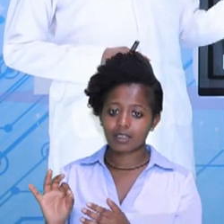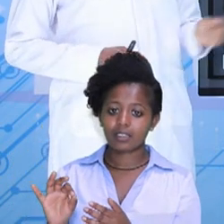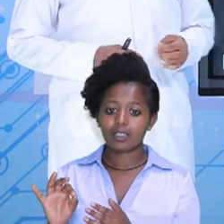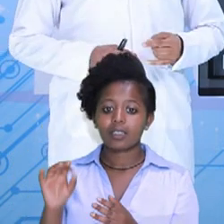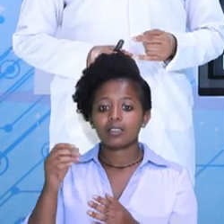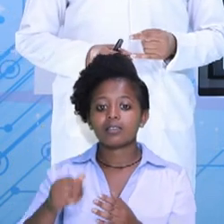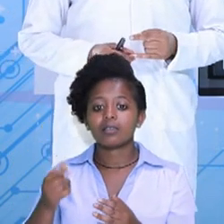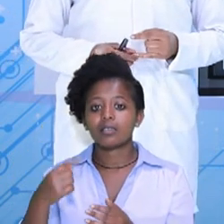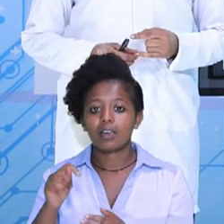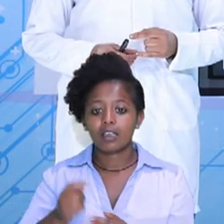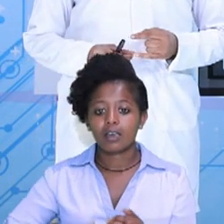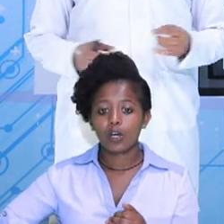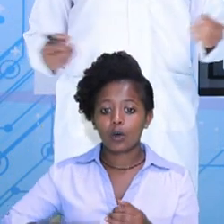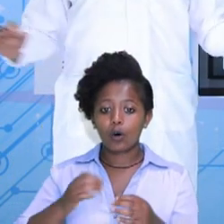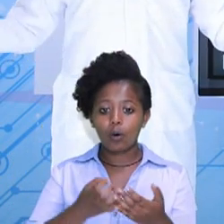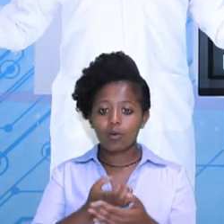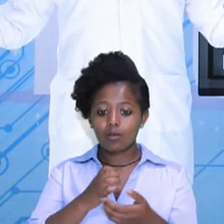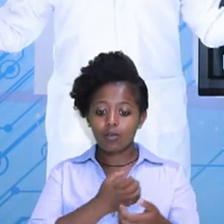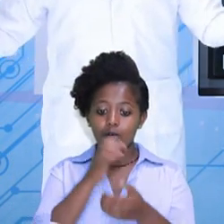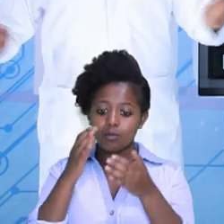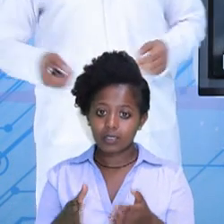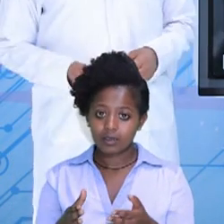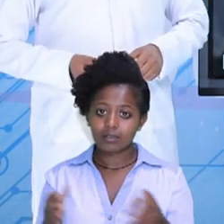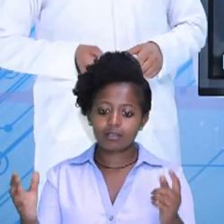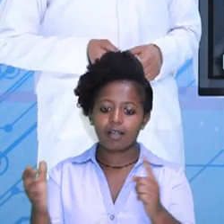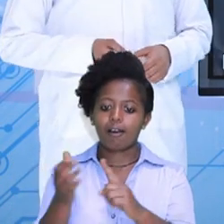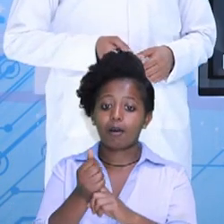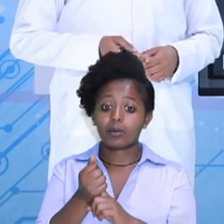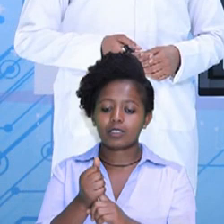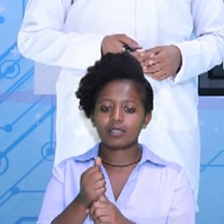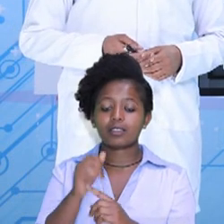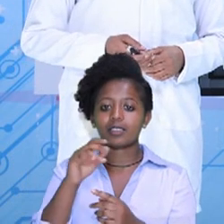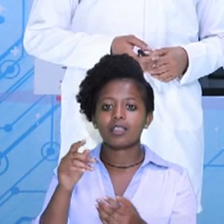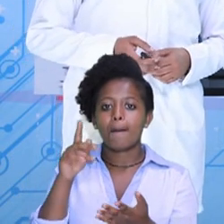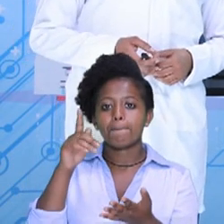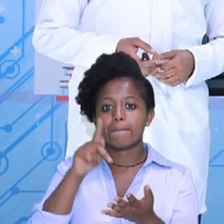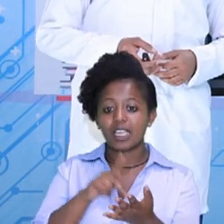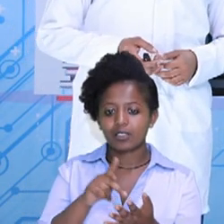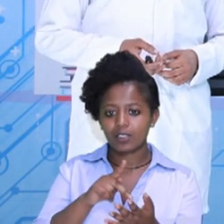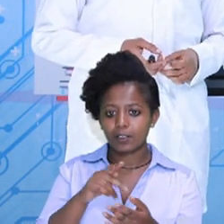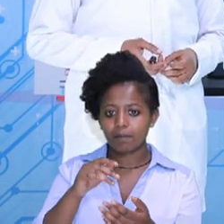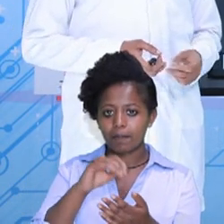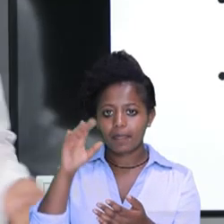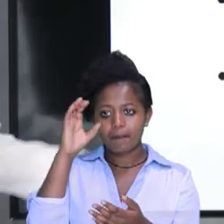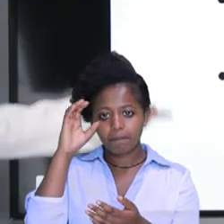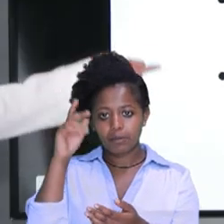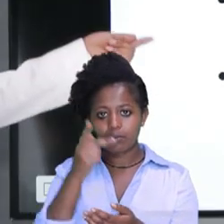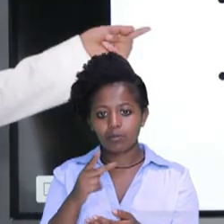the Communist Party captured Beijing. Beijing nowadays is the capital city of